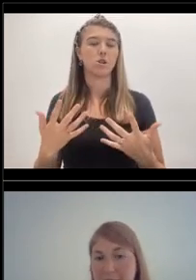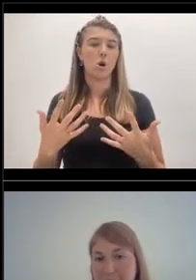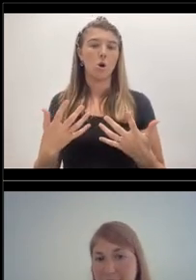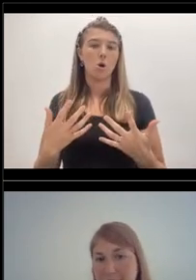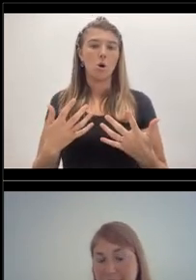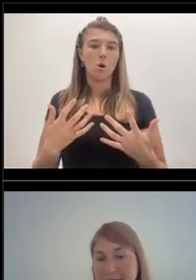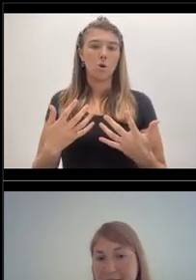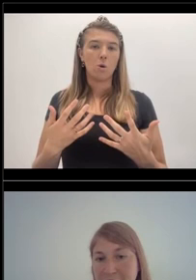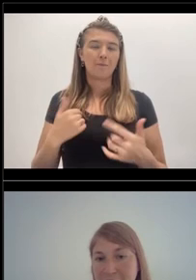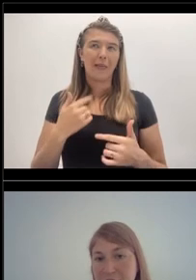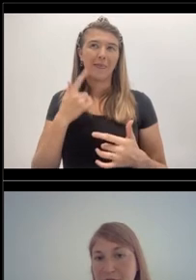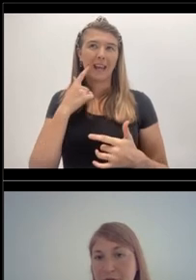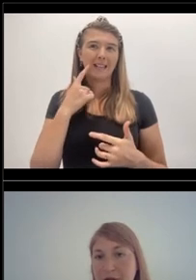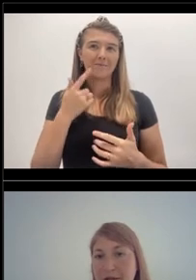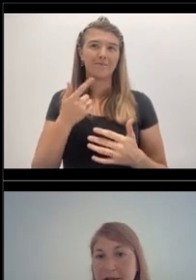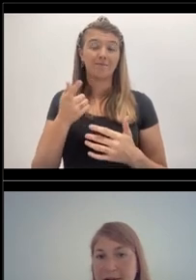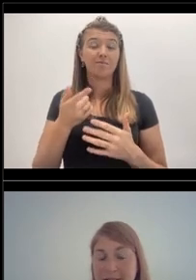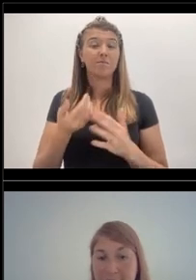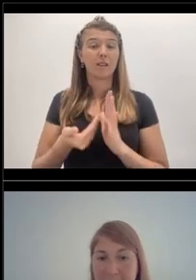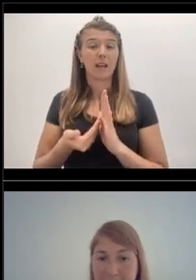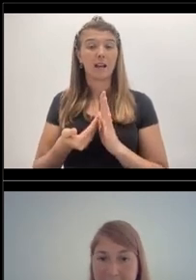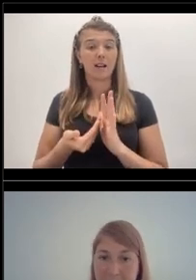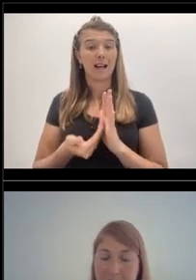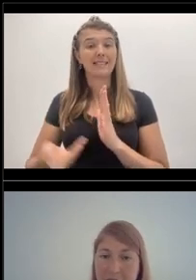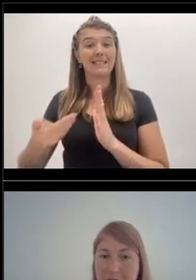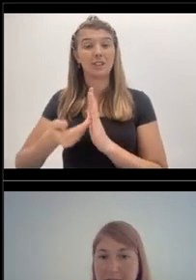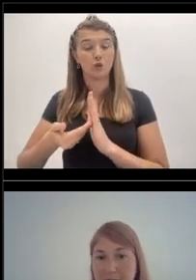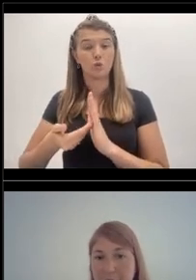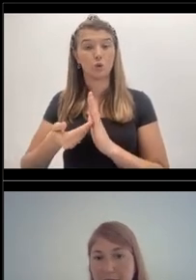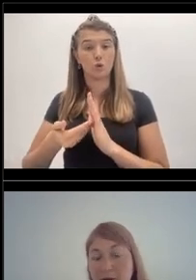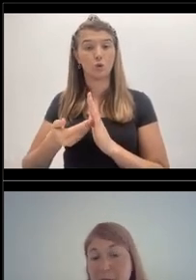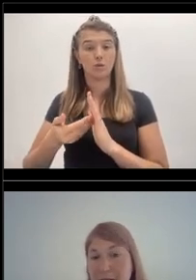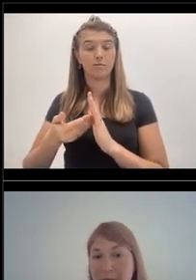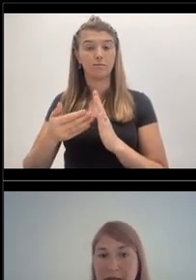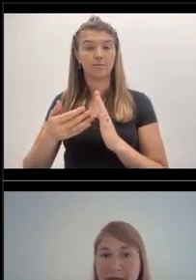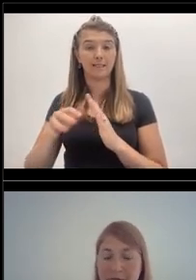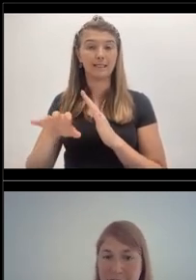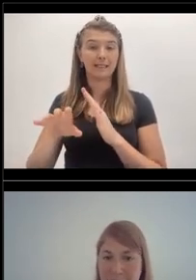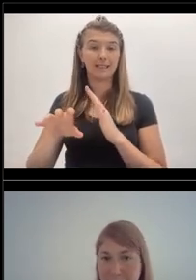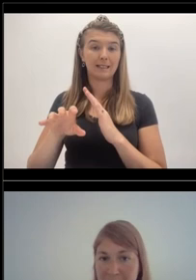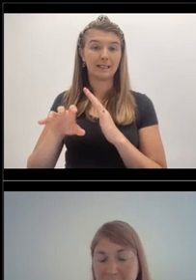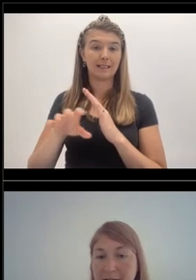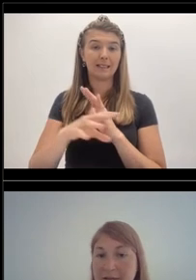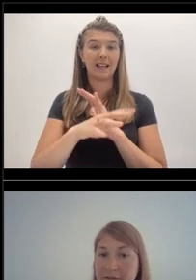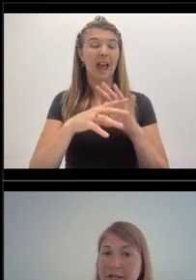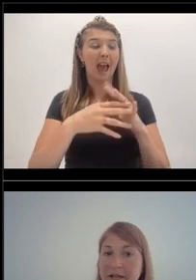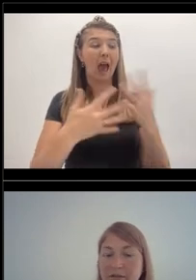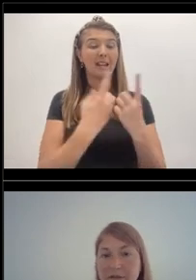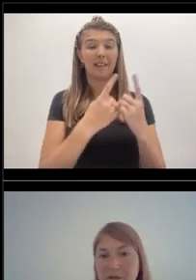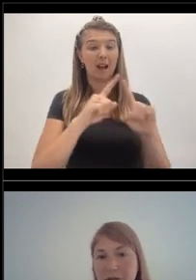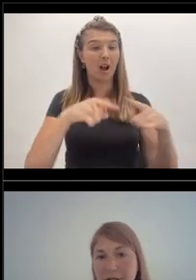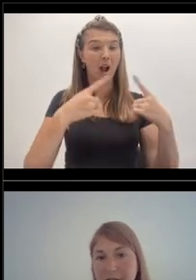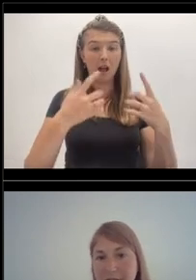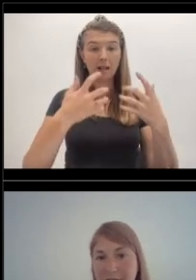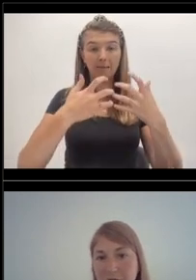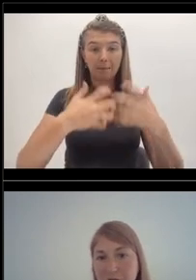I think that in addition to taking everything that cannot be mechanically recycled